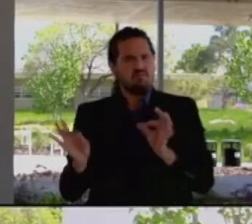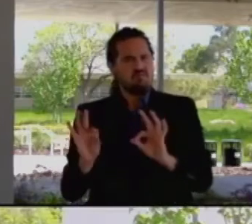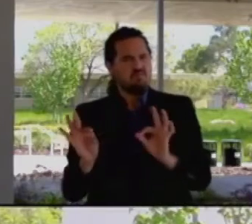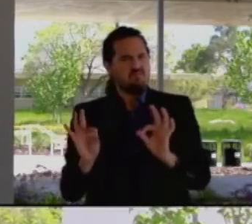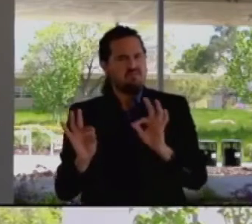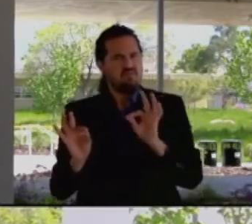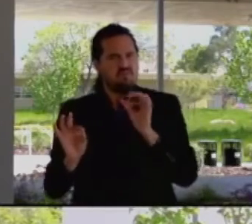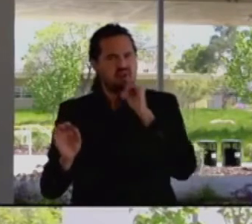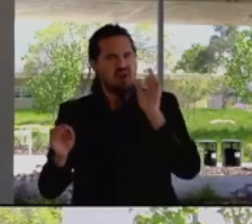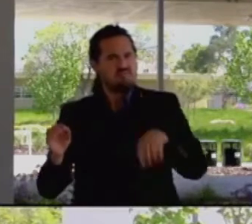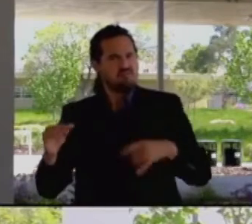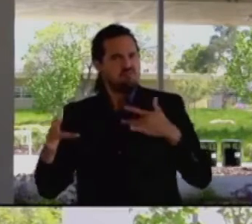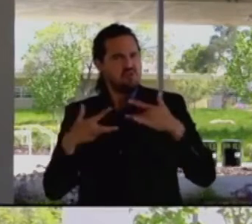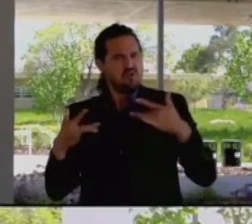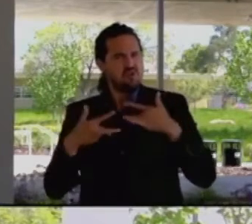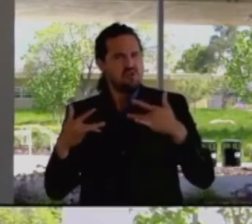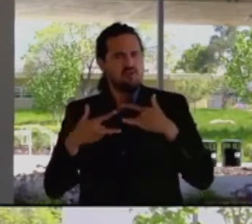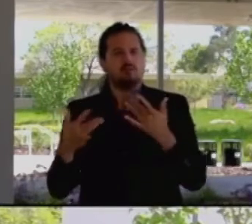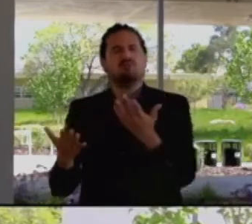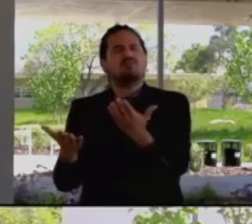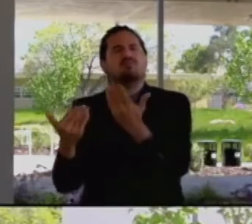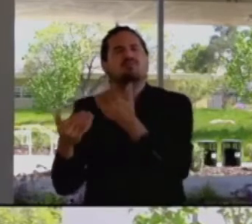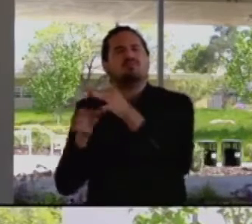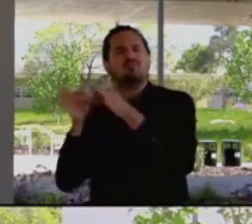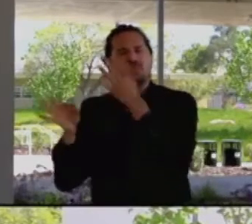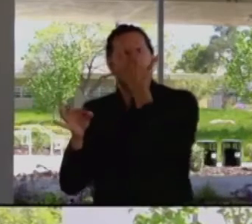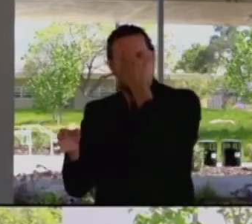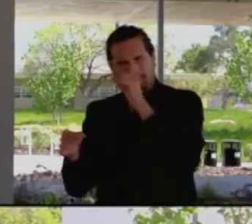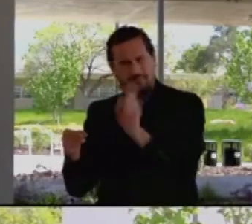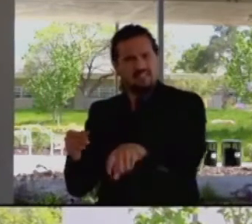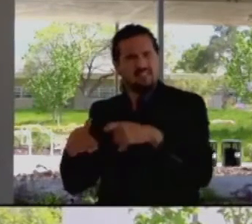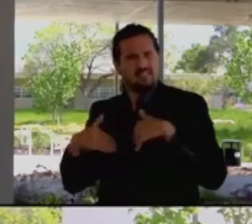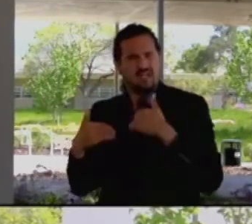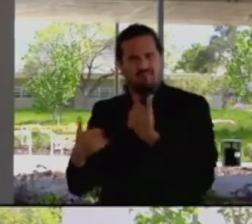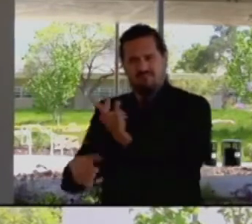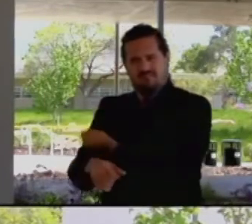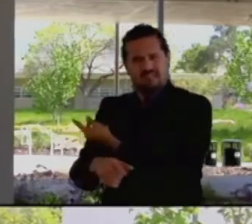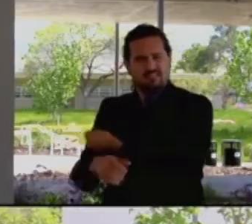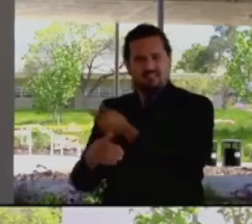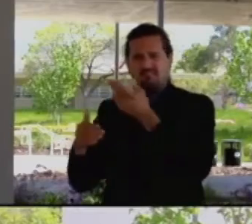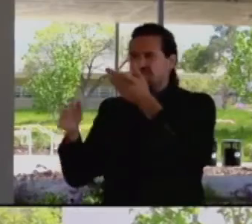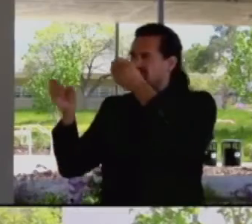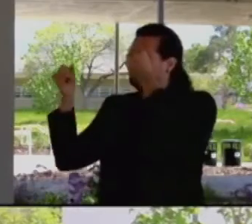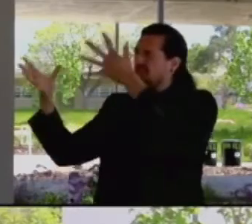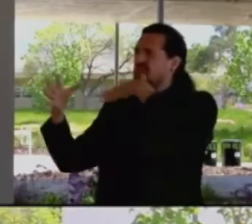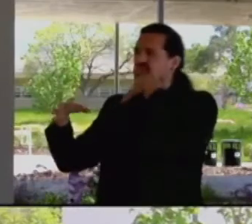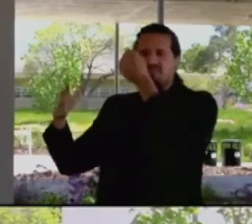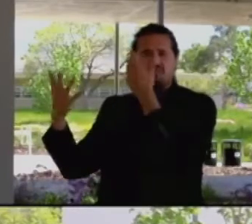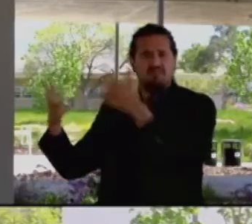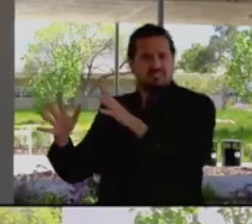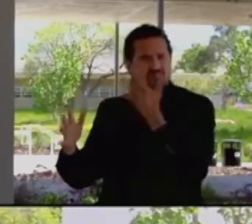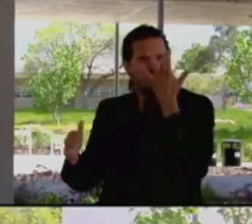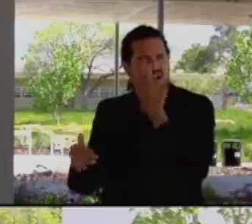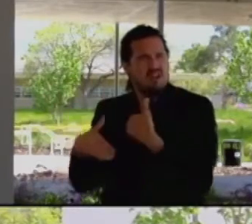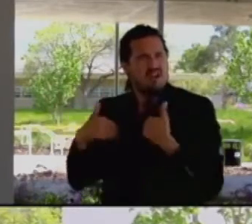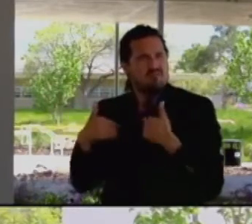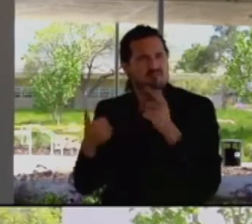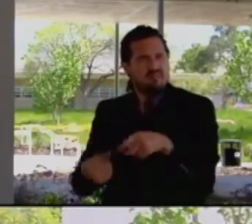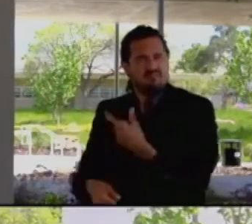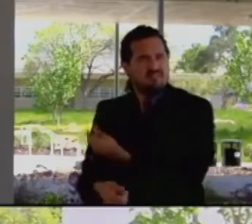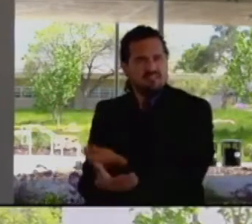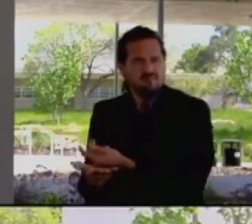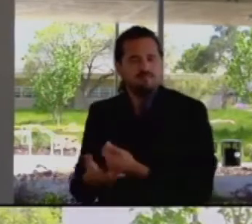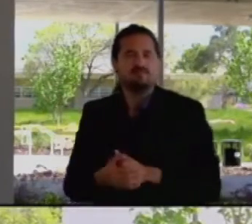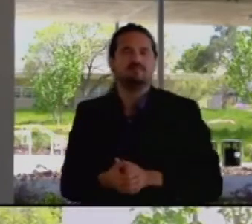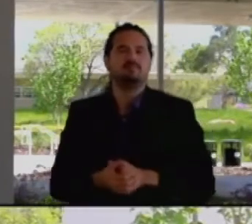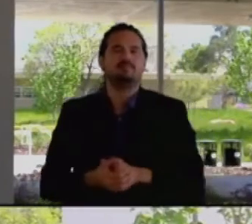important for someone to be vaccinated from more of a medical standpoint. Right. So the question is, why is it important for everybody to get vaccinated?